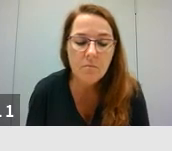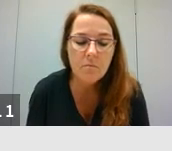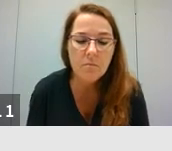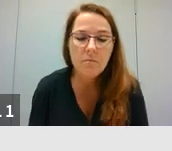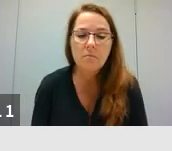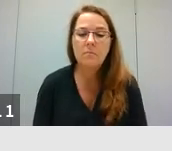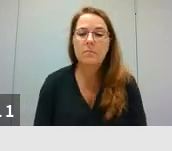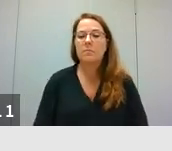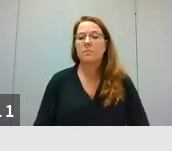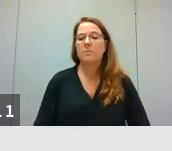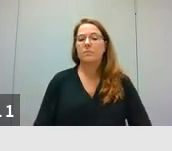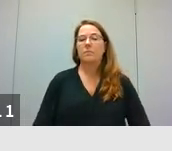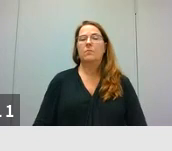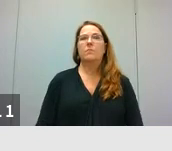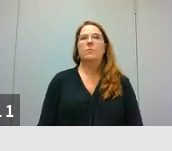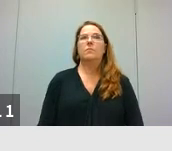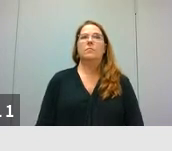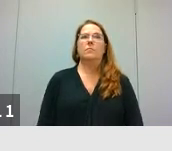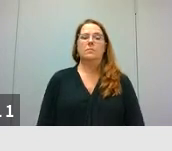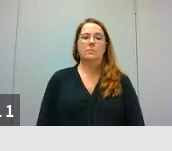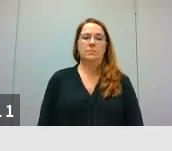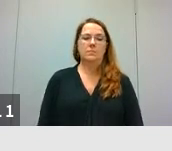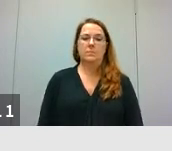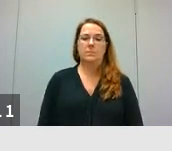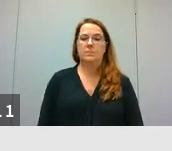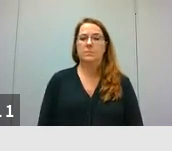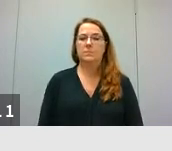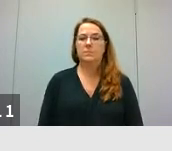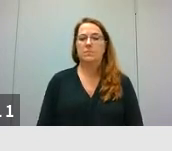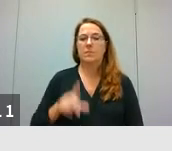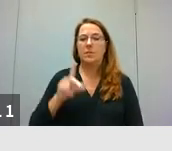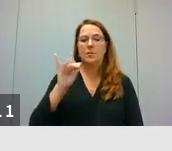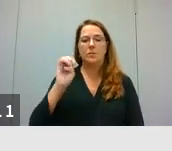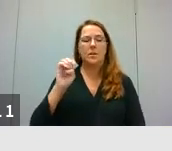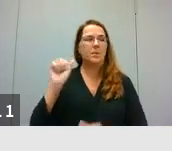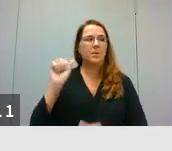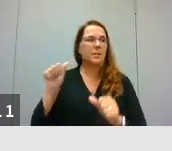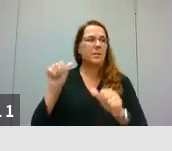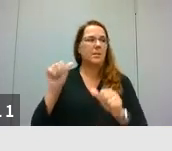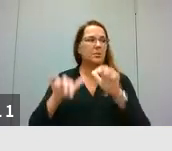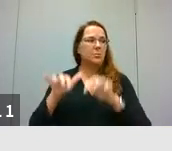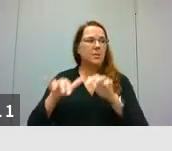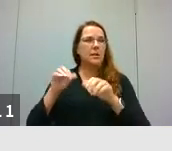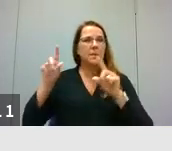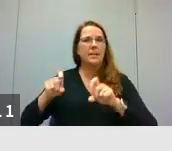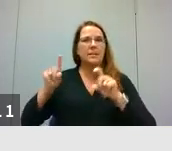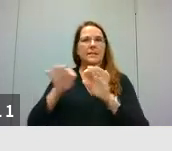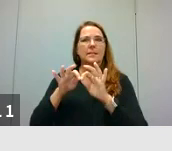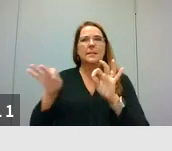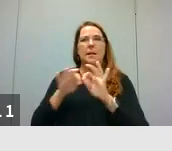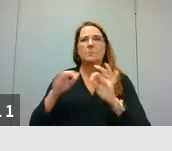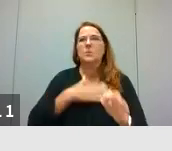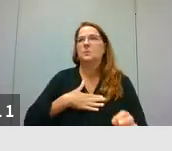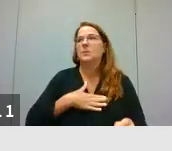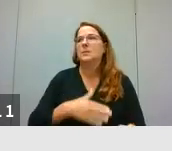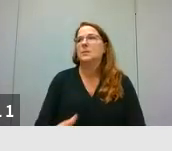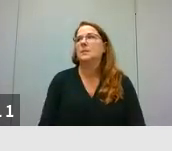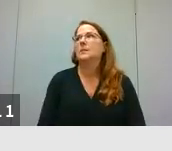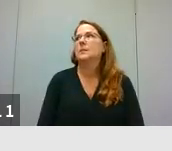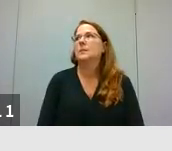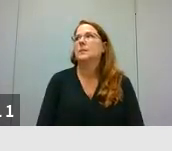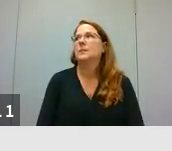All right, so Debbie, are you able to type and test the captioning, please? There's a message in